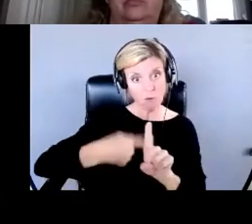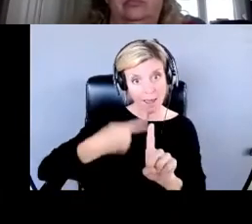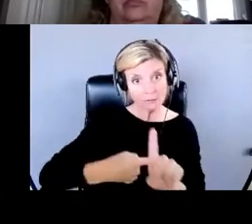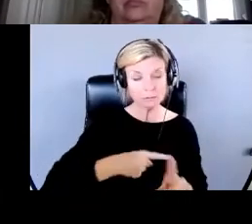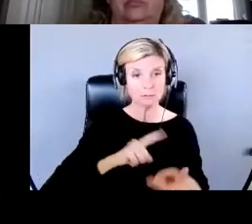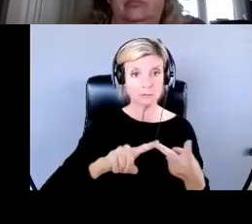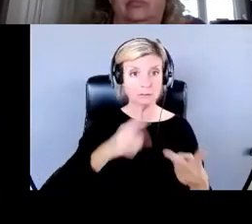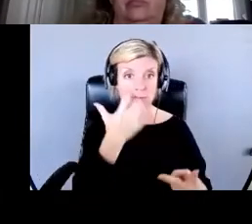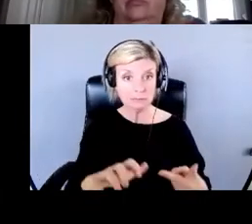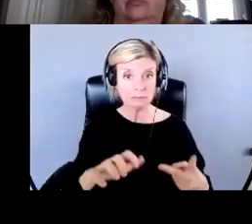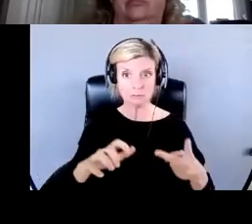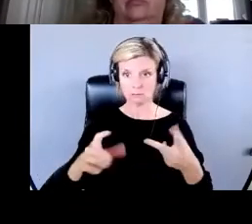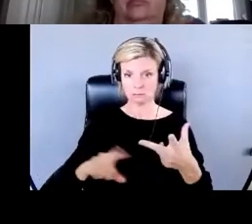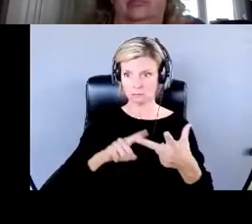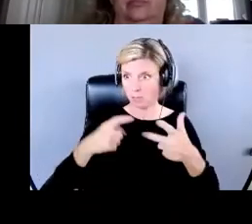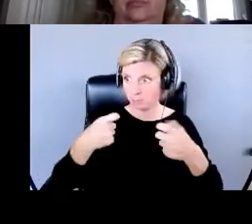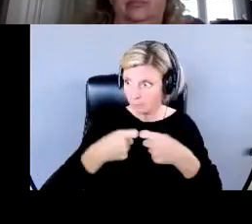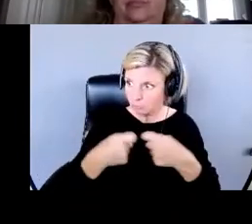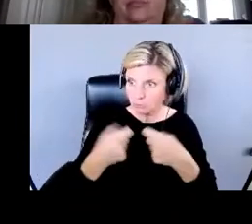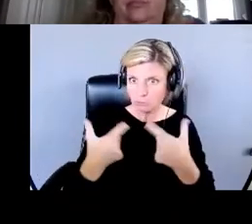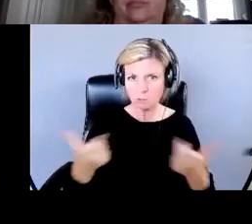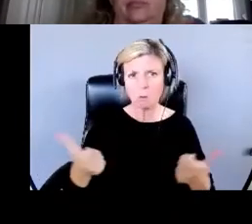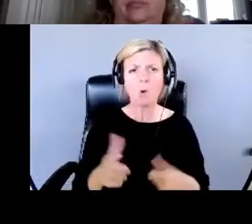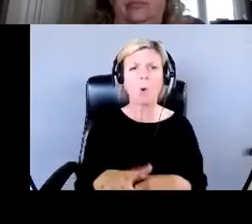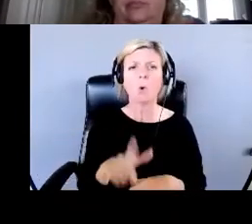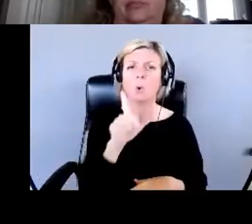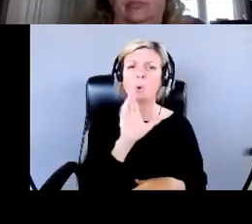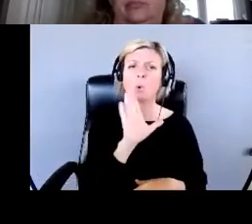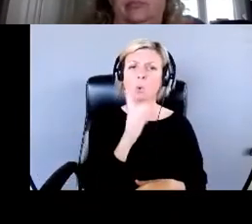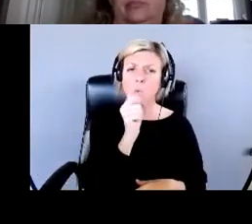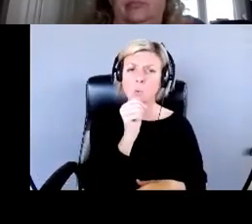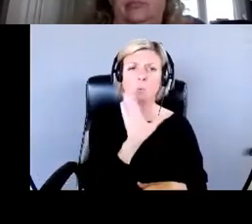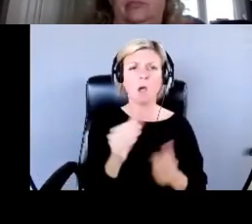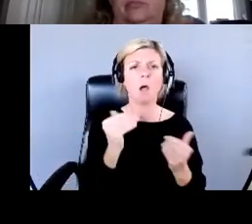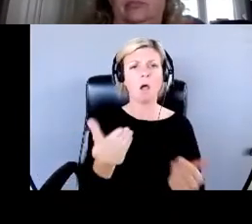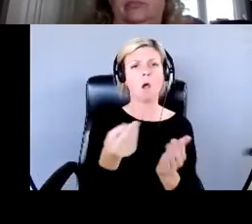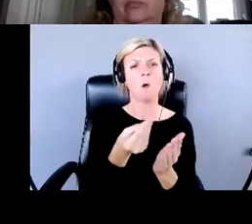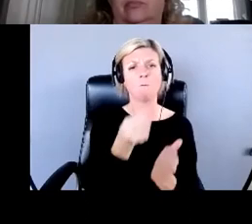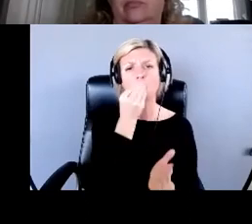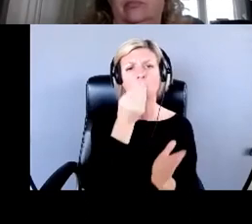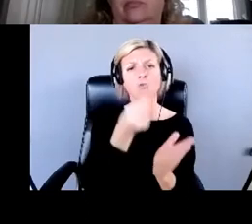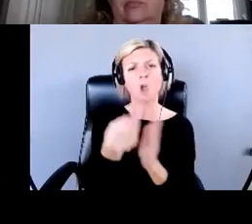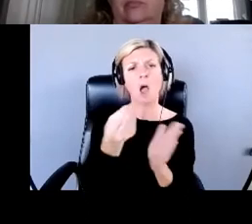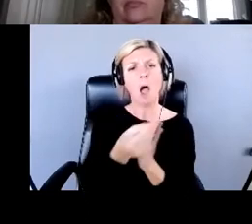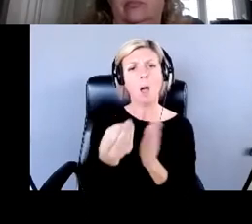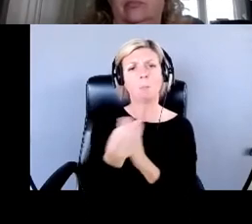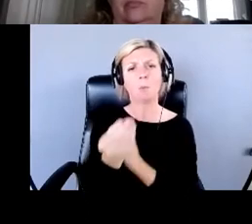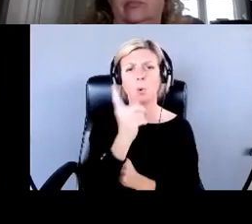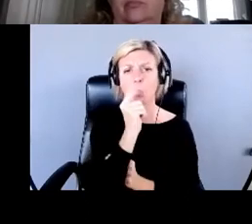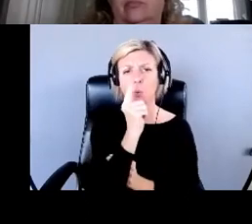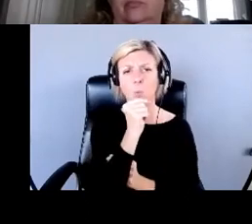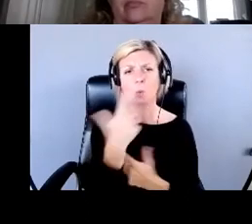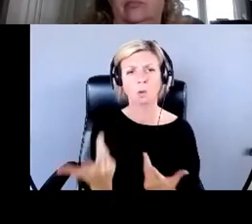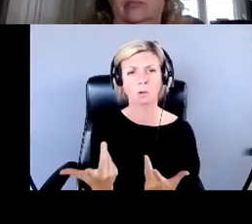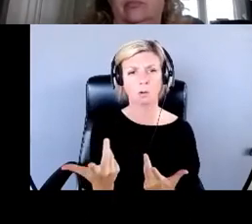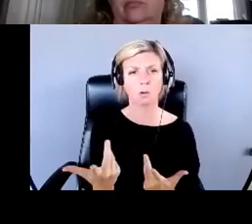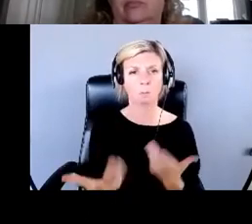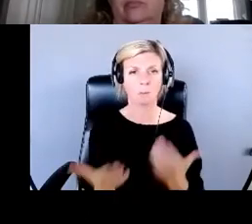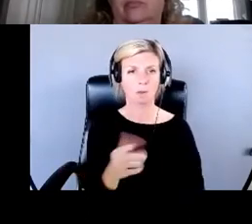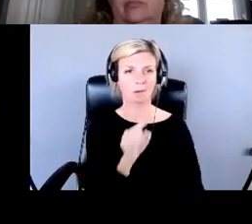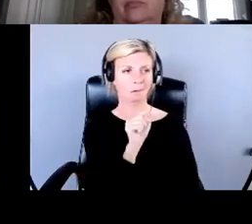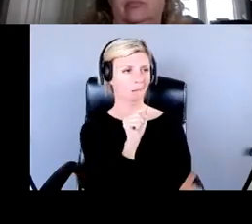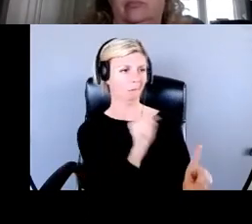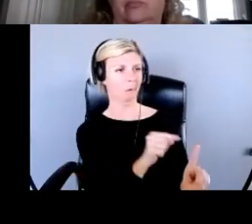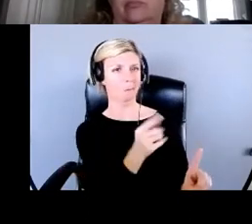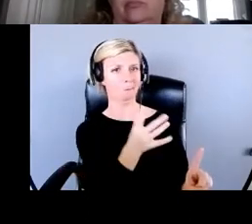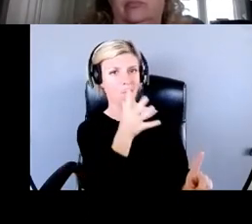a common one that we get often is that people are coming in and the person who is living in the home, well, mom or dad are older, so